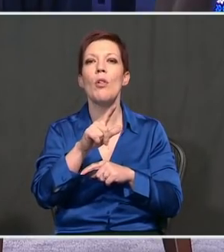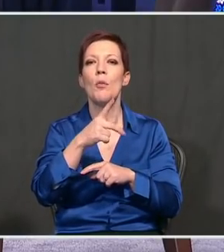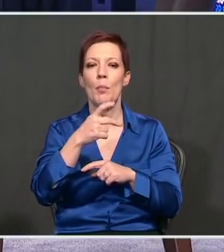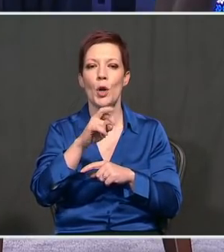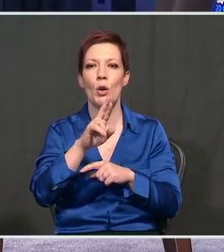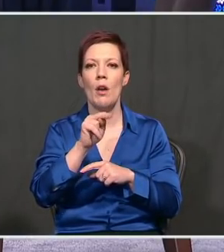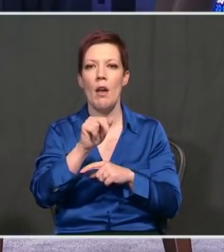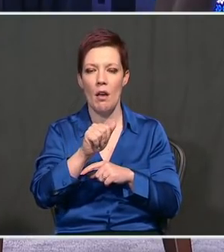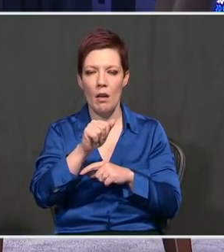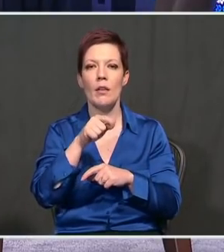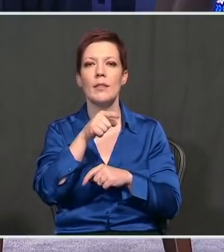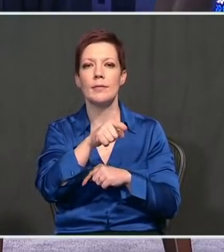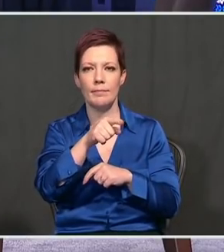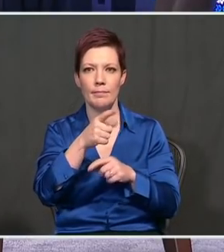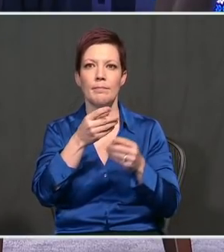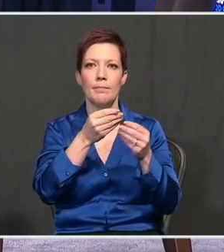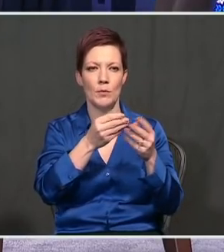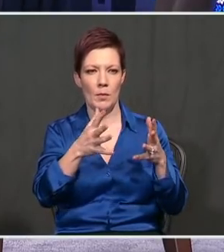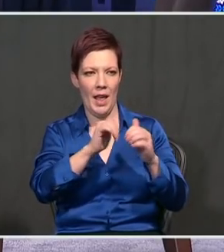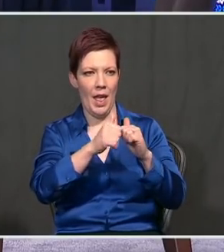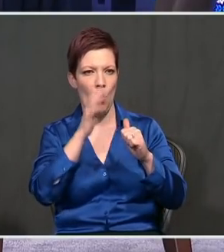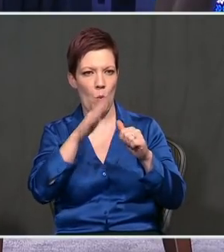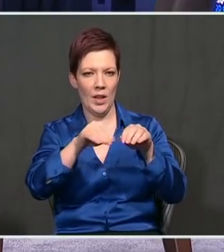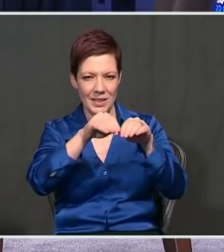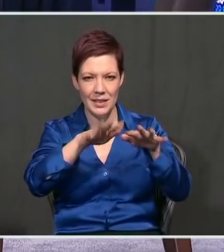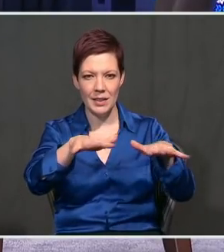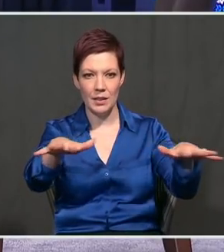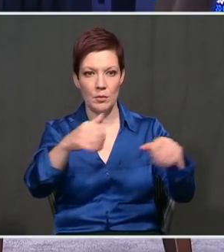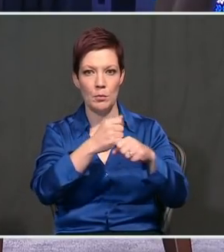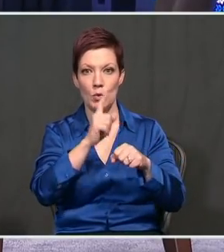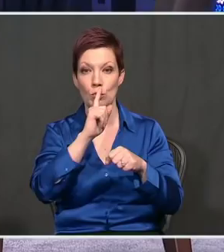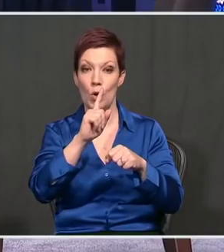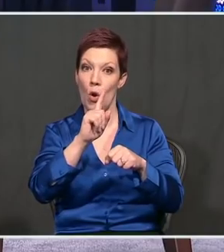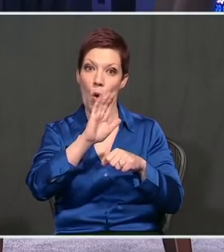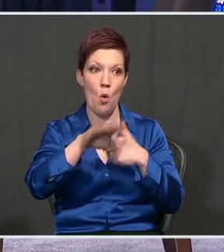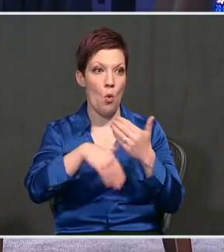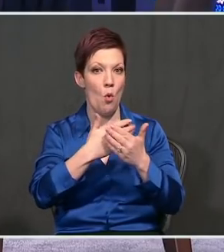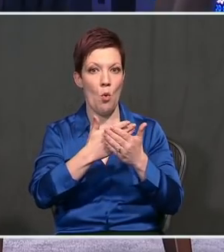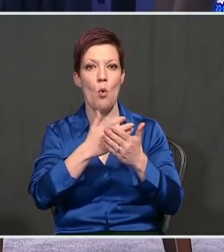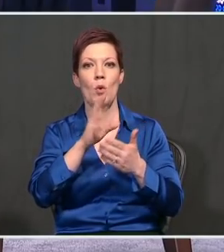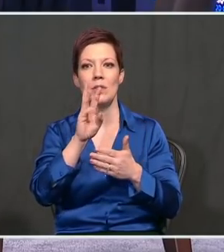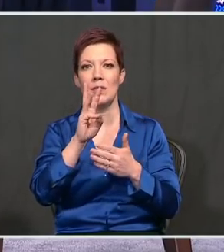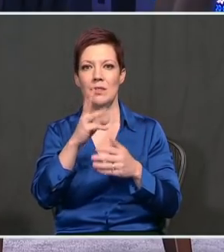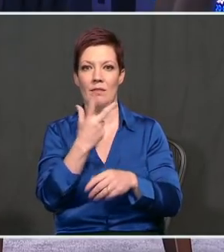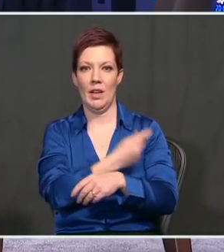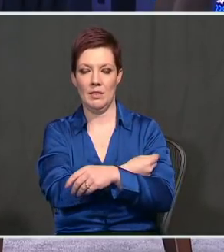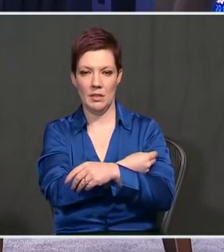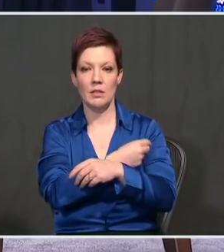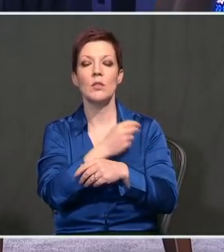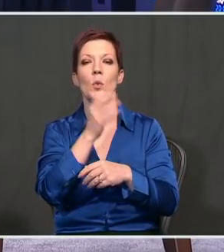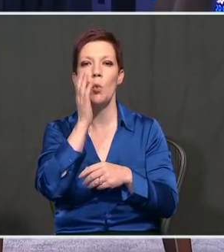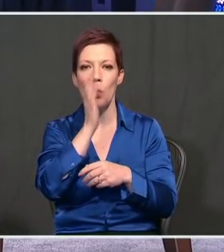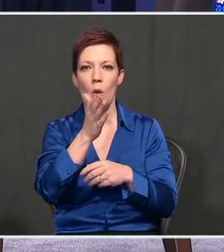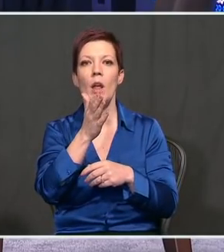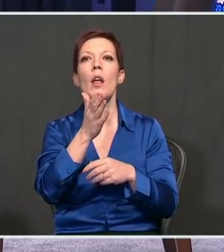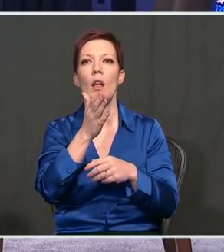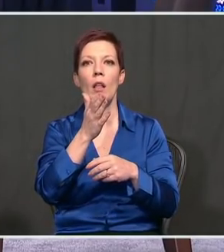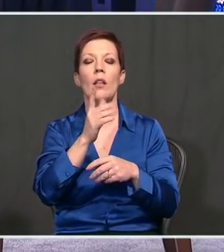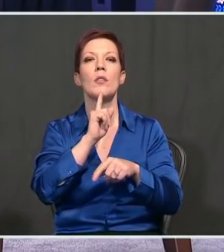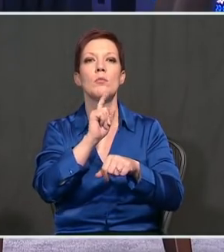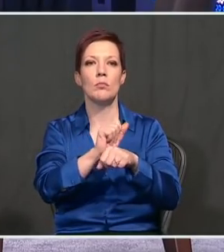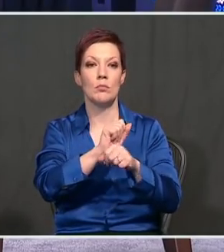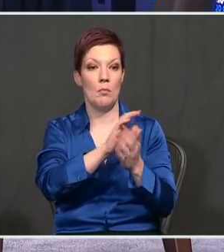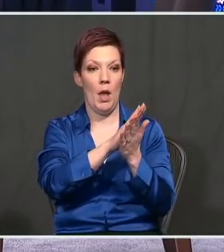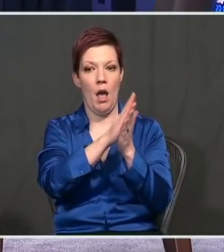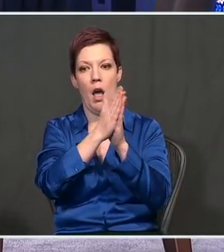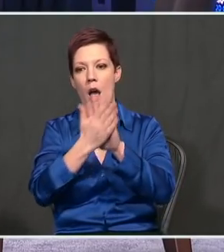a distribution and administration architecture ensuring any or all six of these vaccines translate into actual